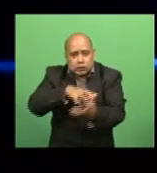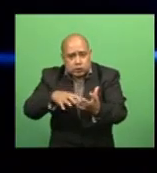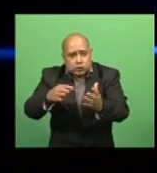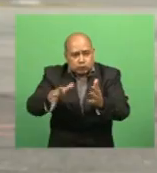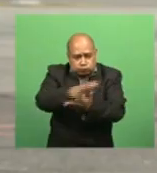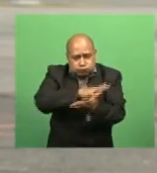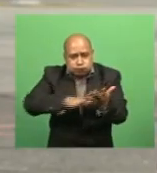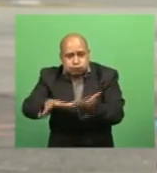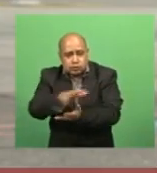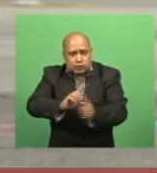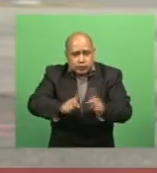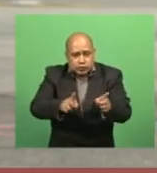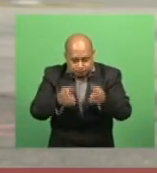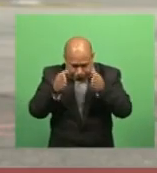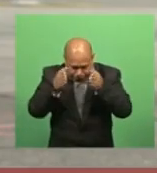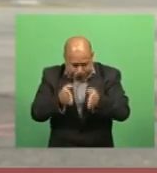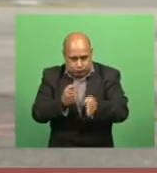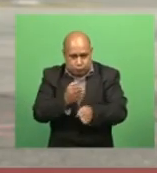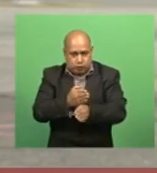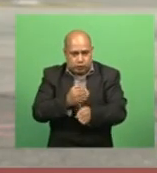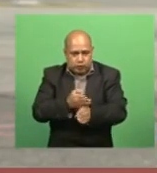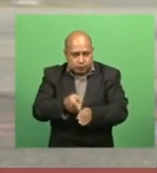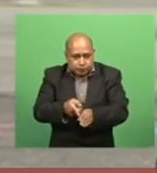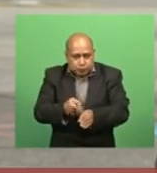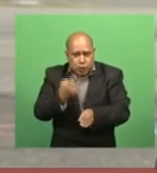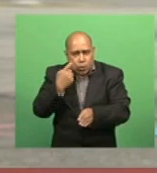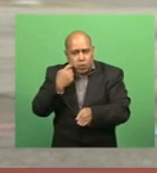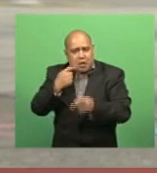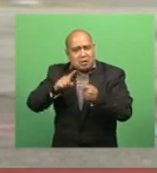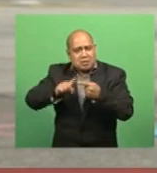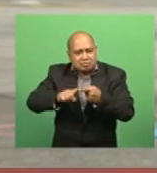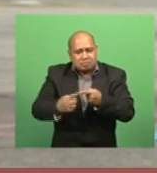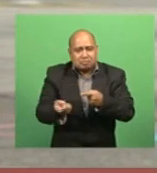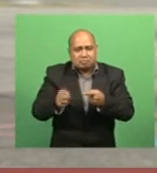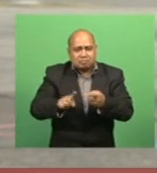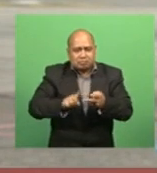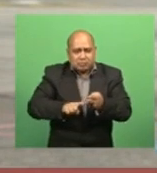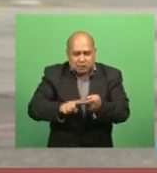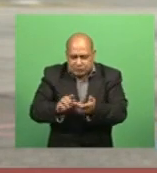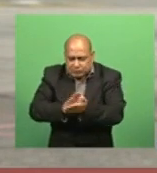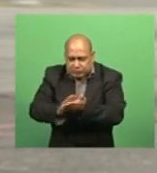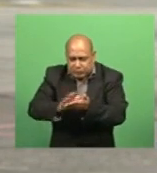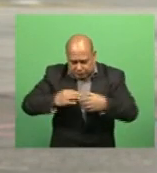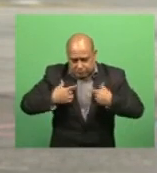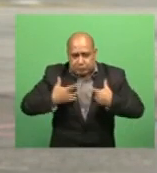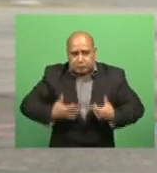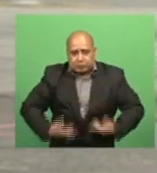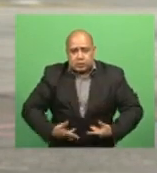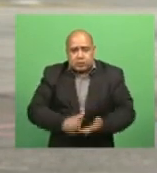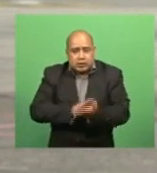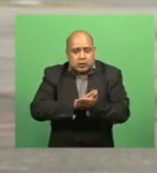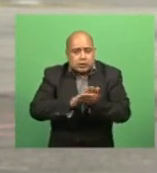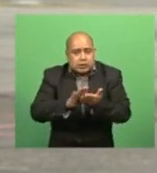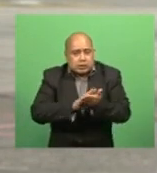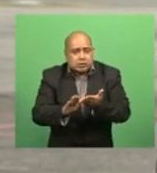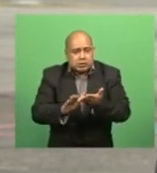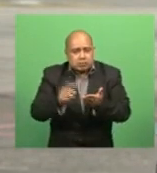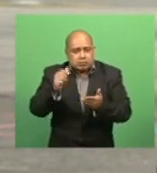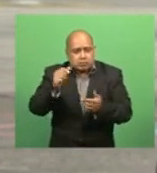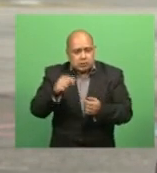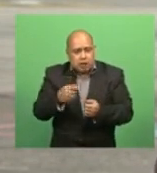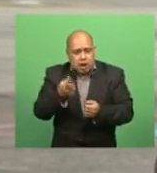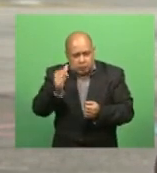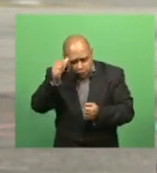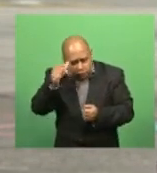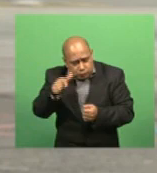essentials, particularly water, hygiene and sanitation. Of course, we are mindful of the need if we need to go back to